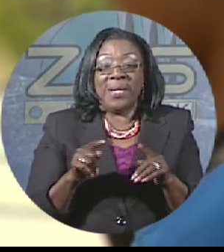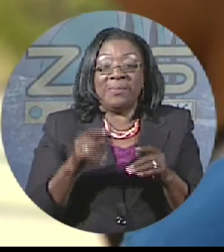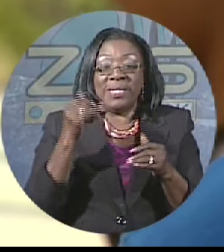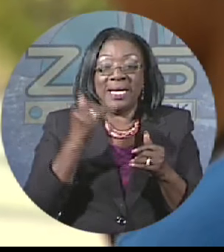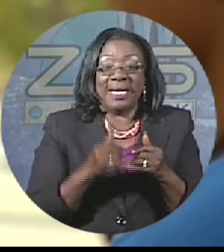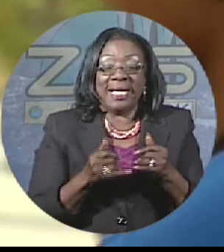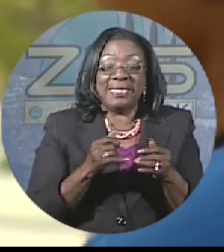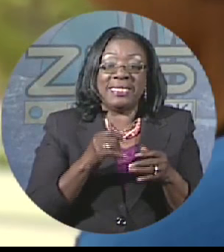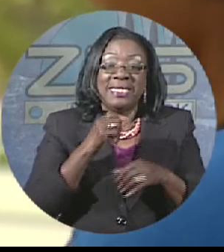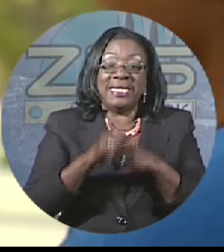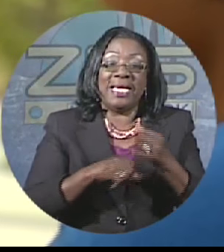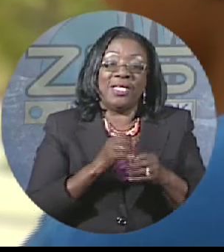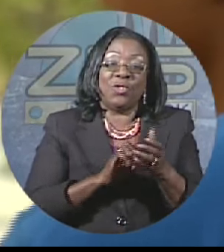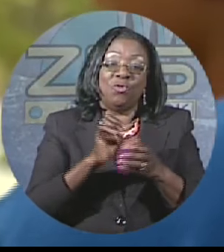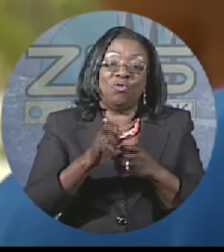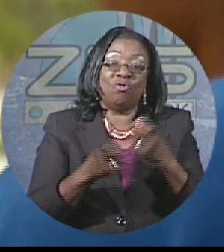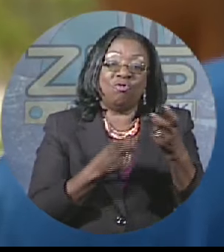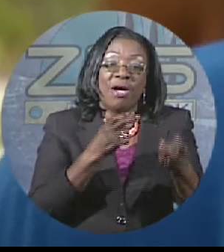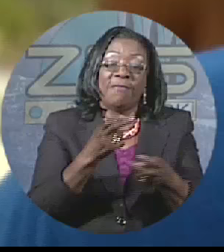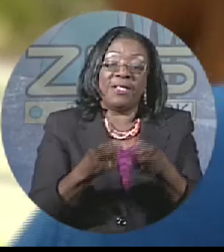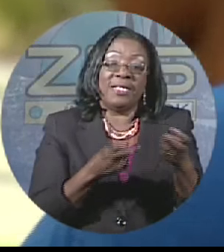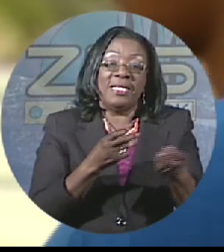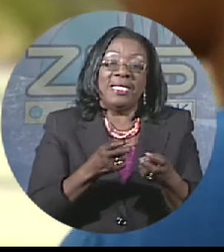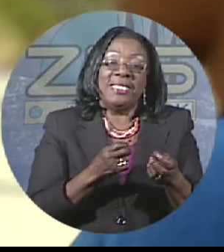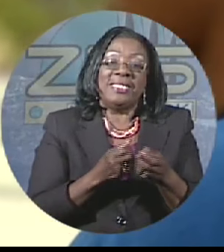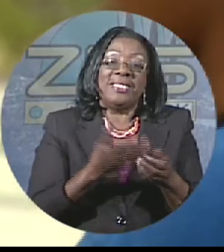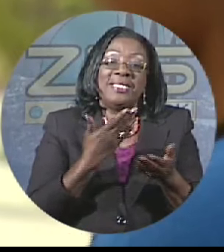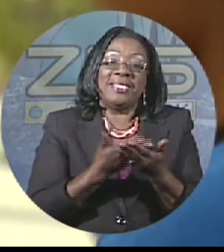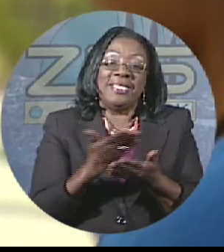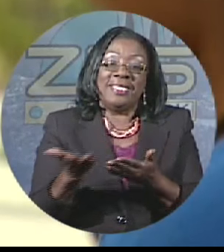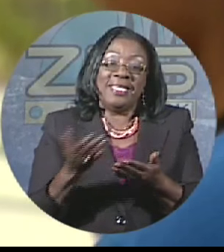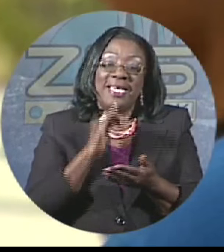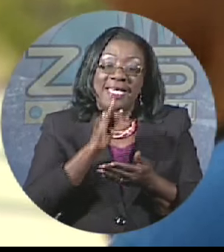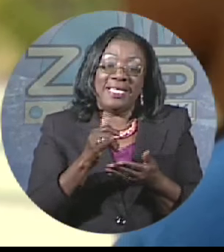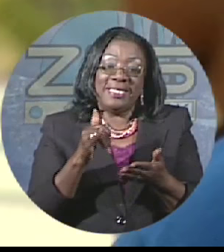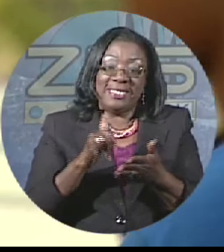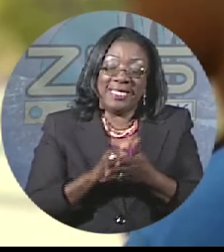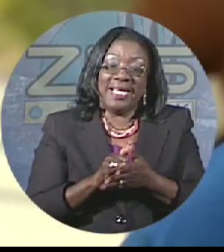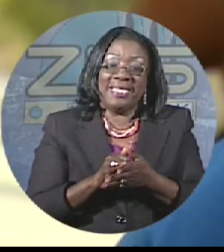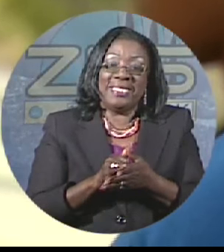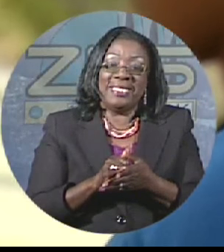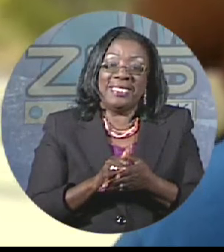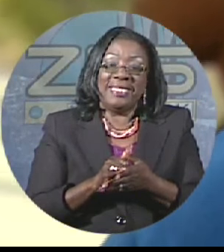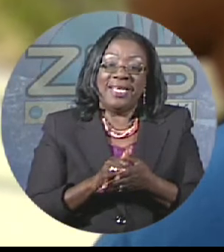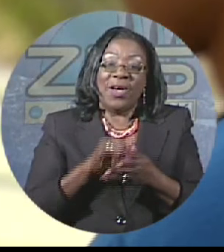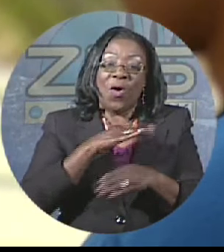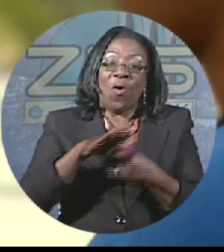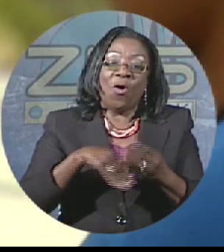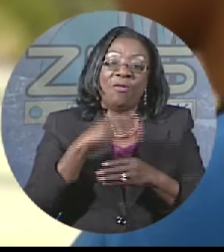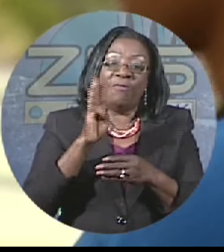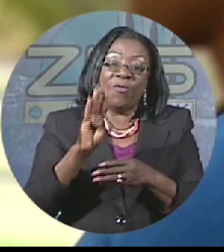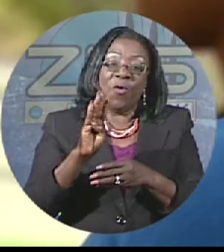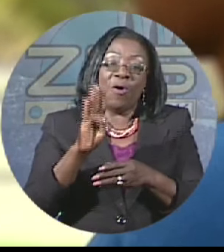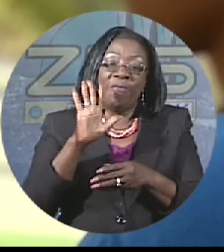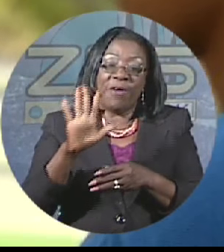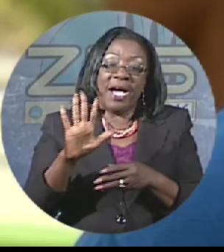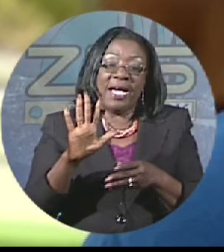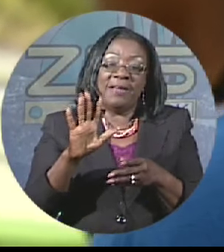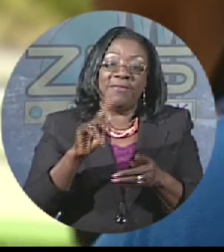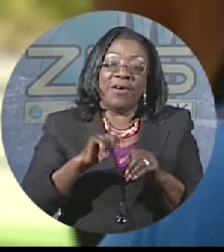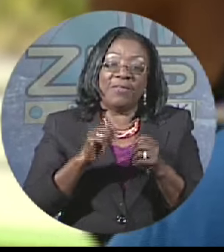traveled extensively, so they have some good experience. The good thing is that all four or five of the teams are around